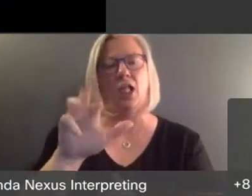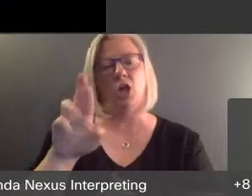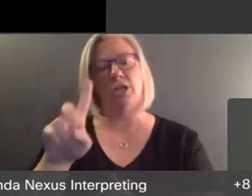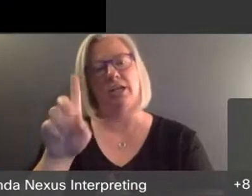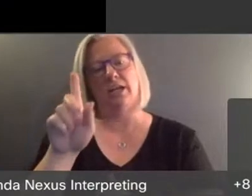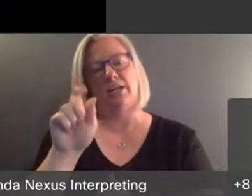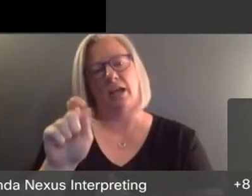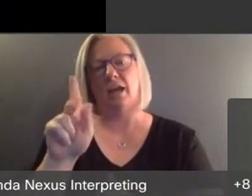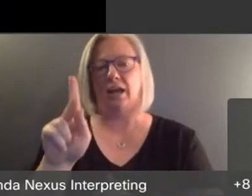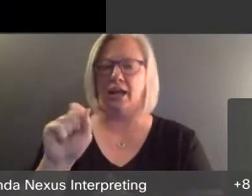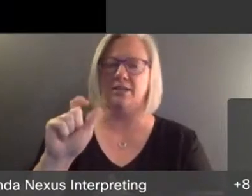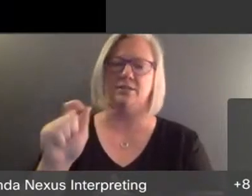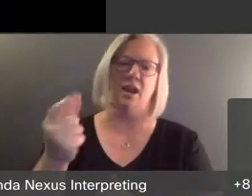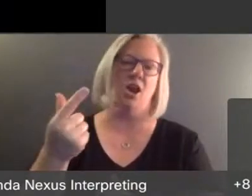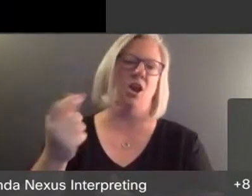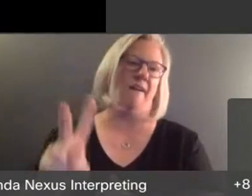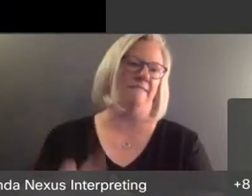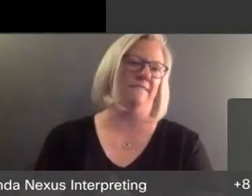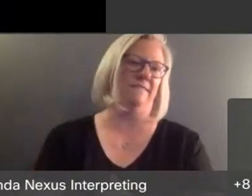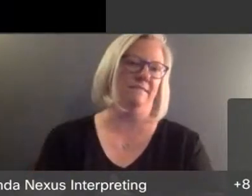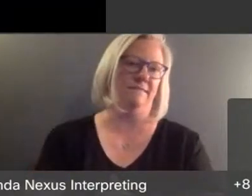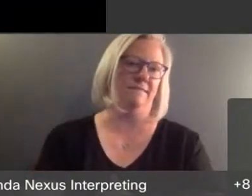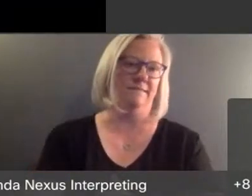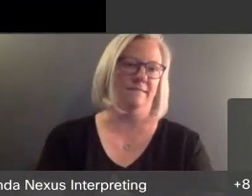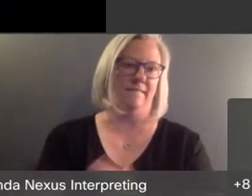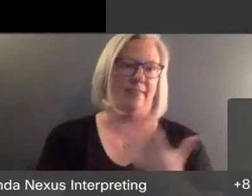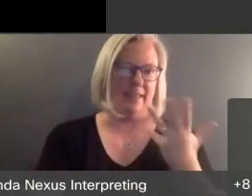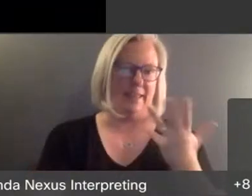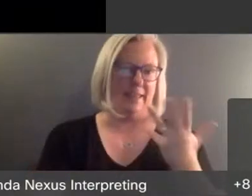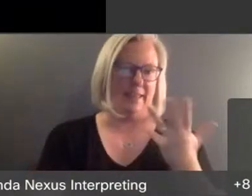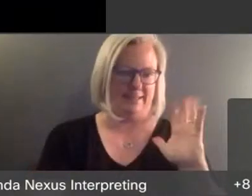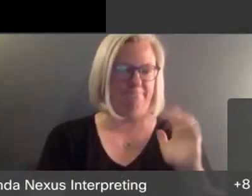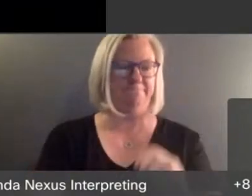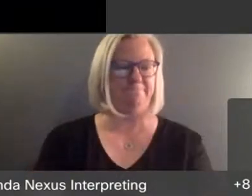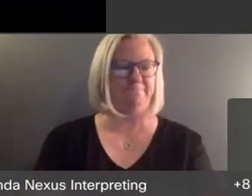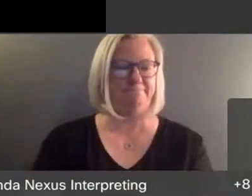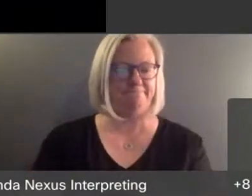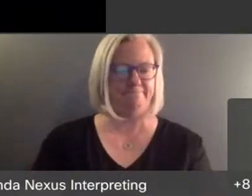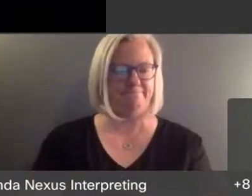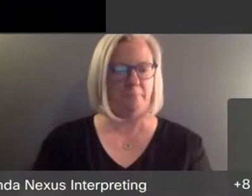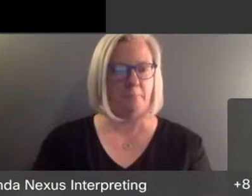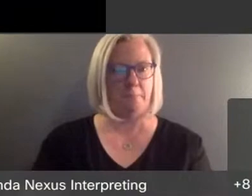redistricting@klrd.ks.gov. Mr. Chair, that concludes my presentation.